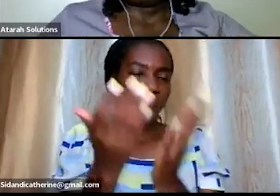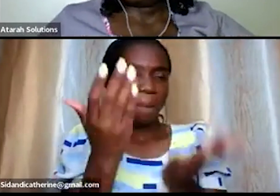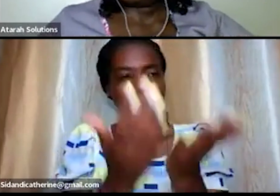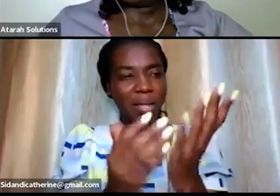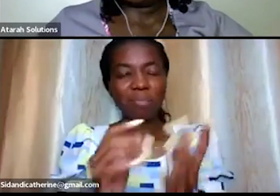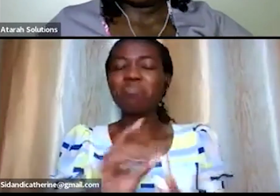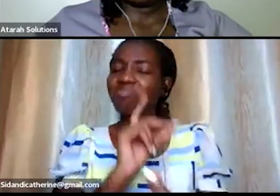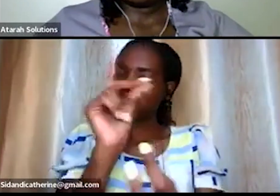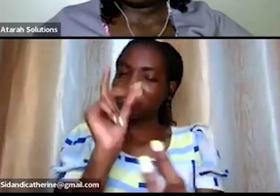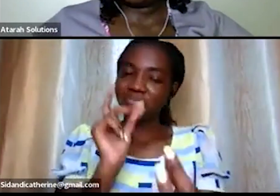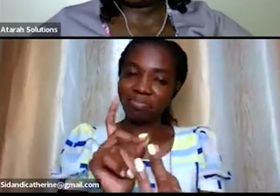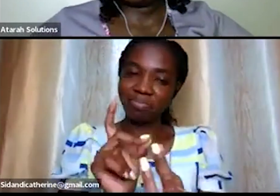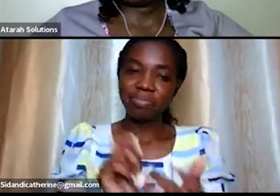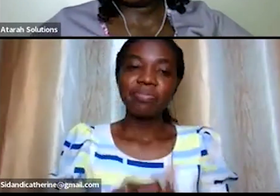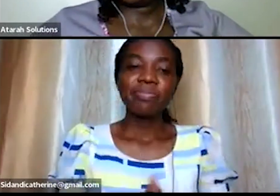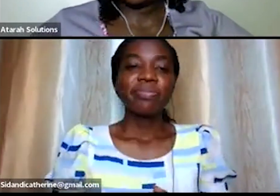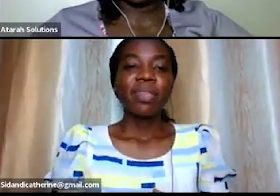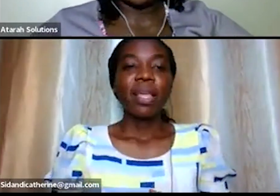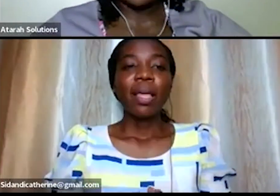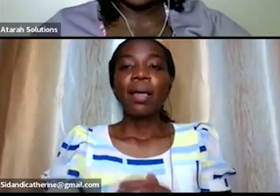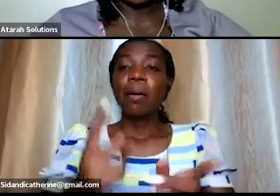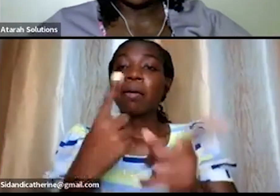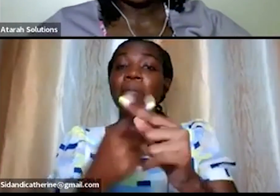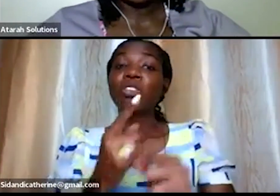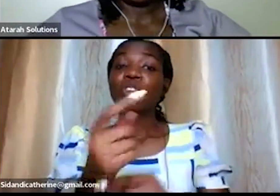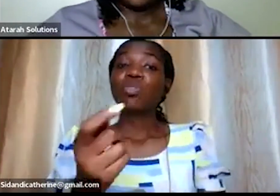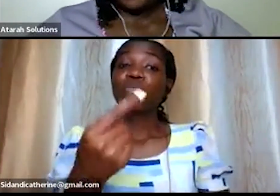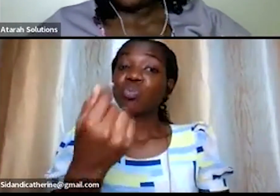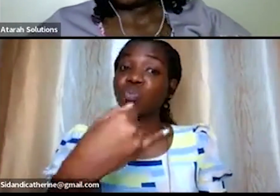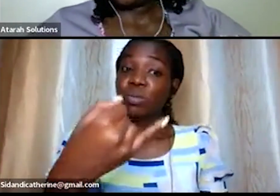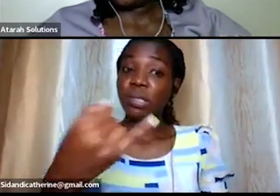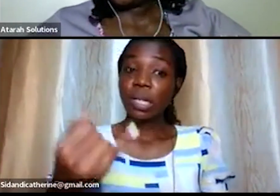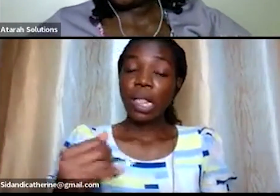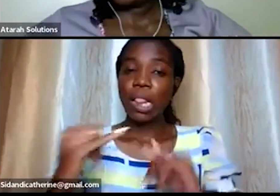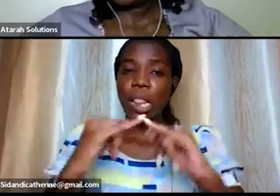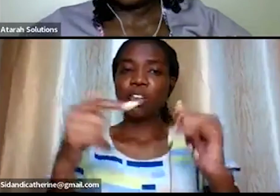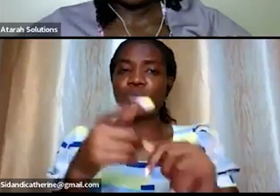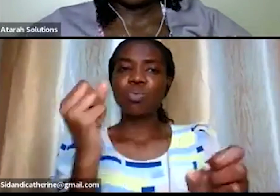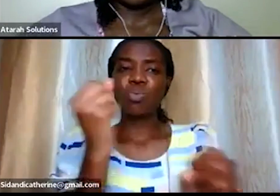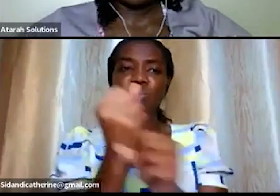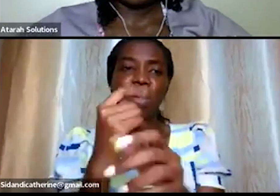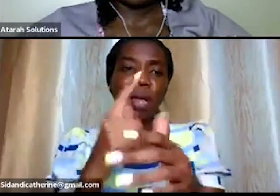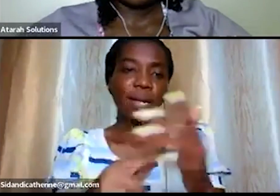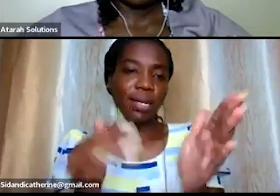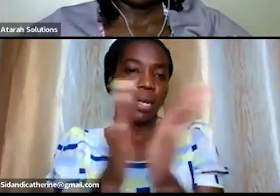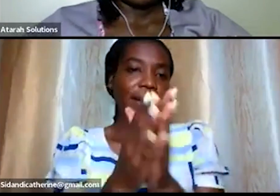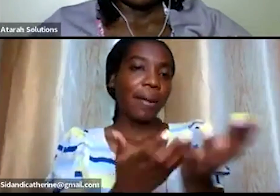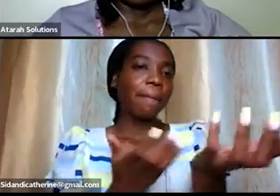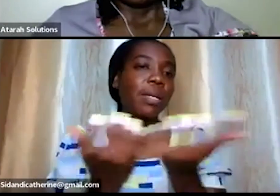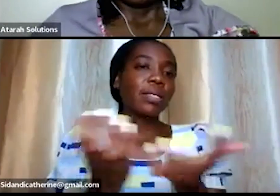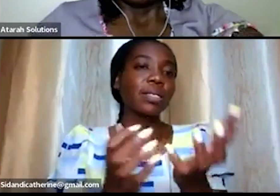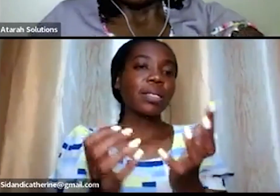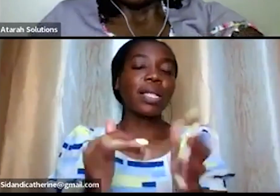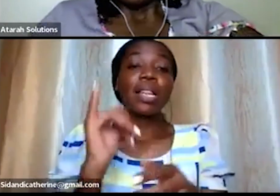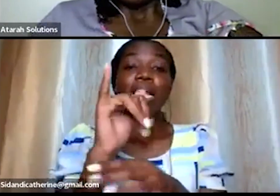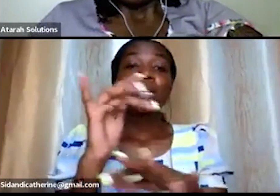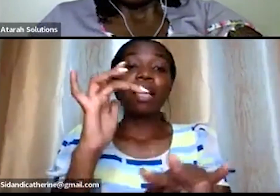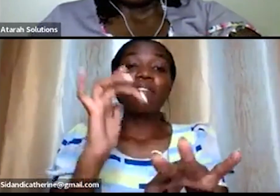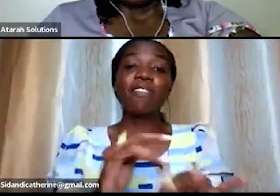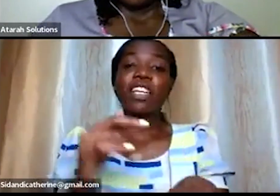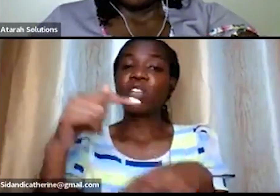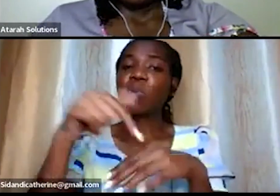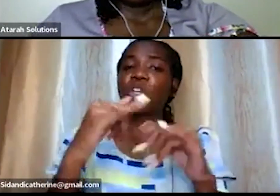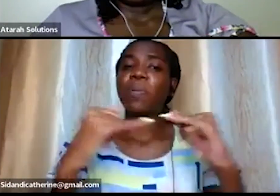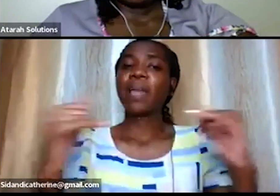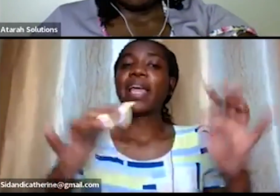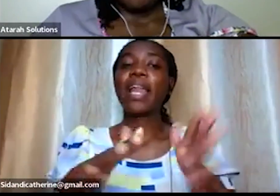excellent. Can you please draw the line between what you're doing and the business? How does it affect the bottom line,